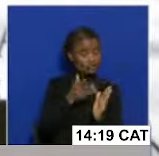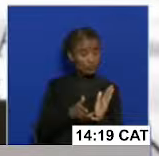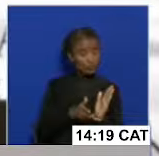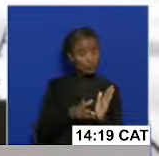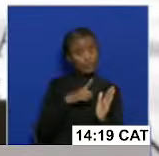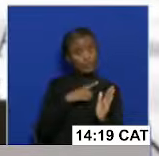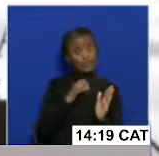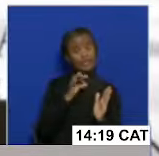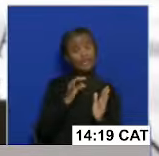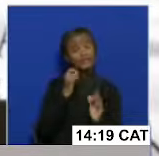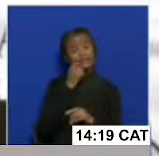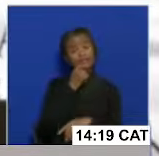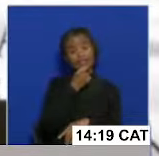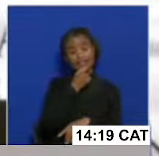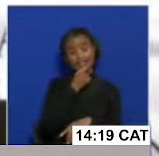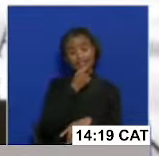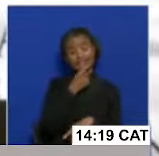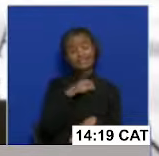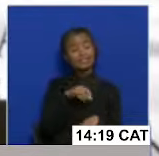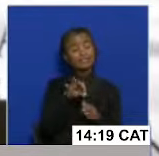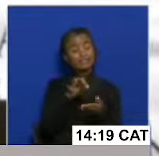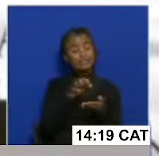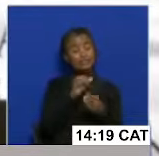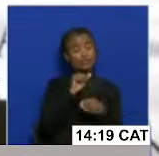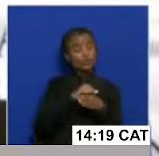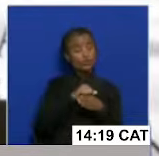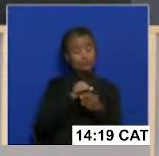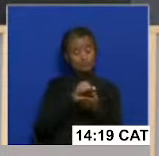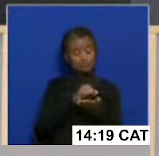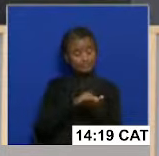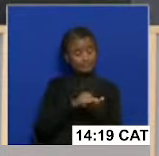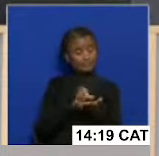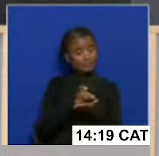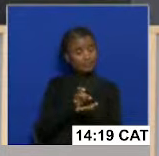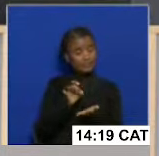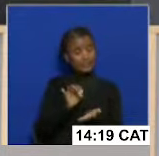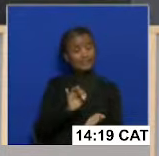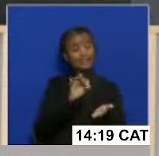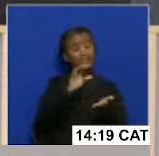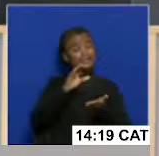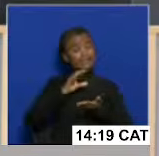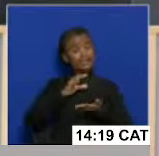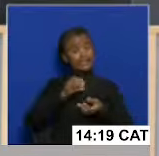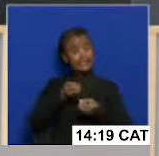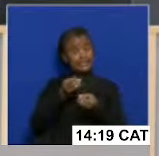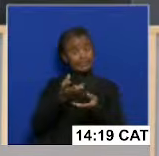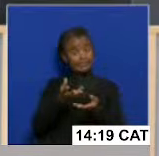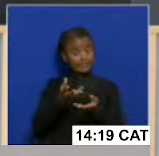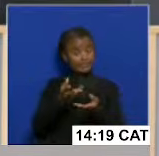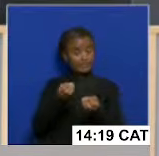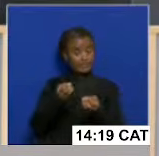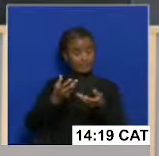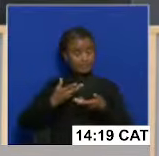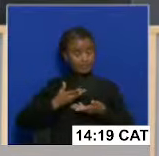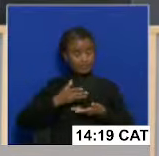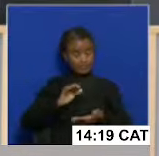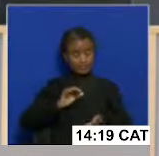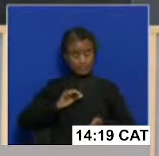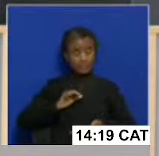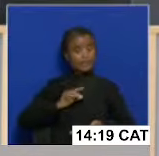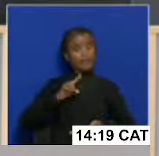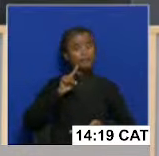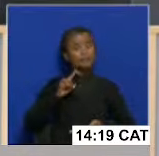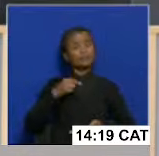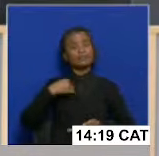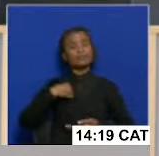the stones to me, I must also state at the end of the day that after receiving those stones, there was an